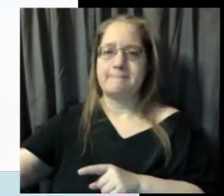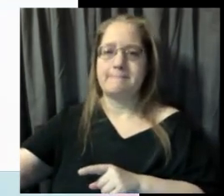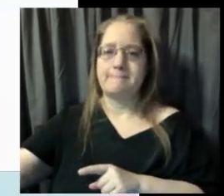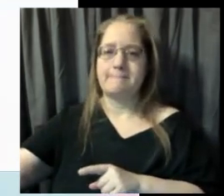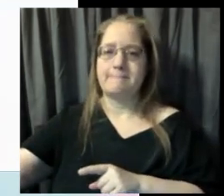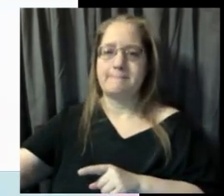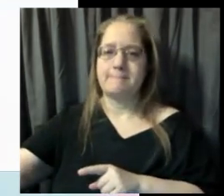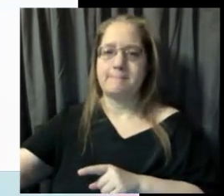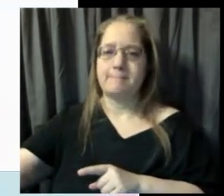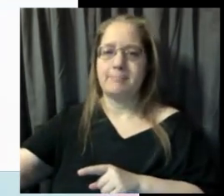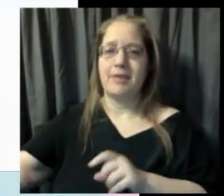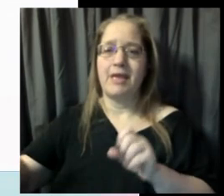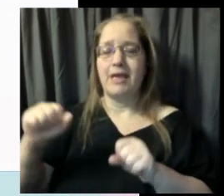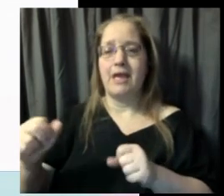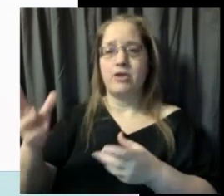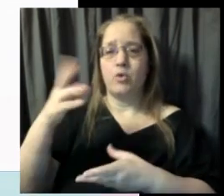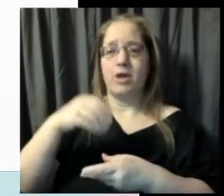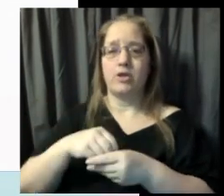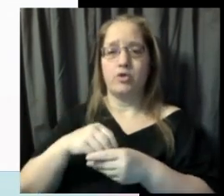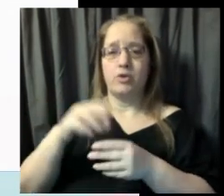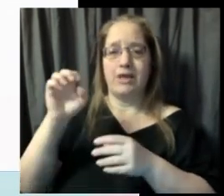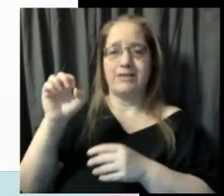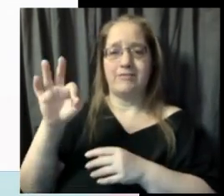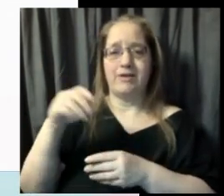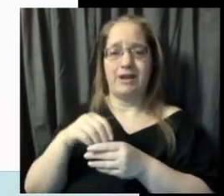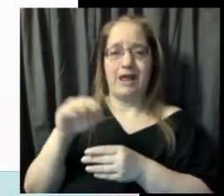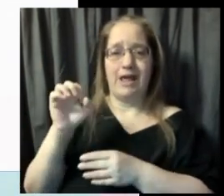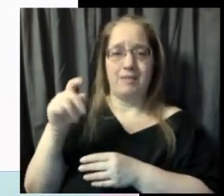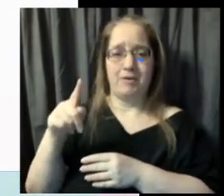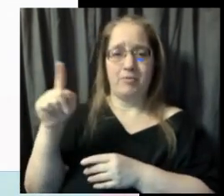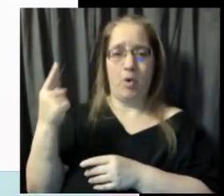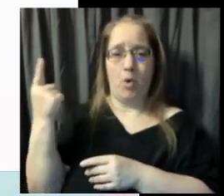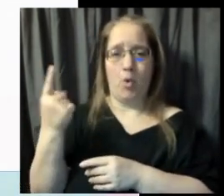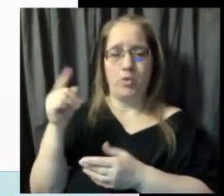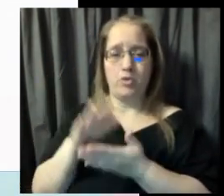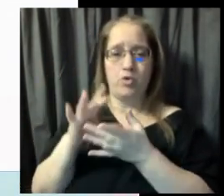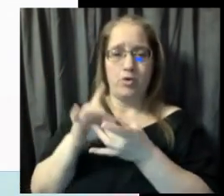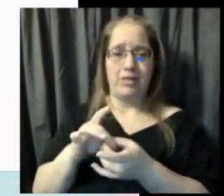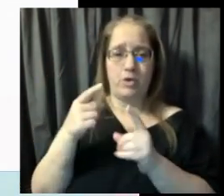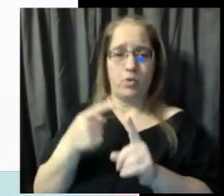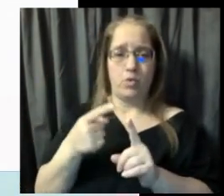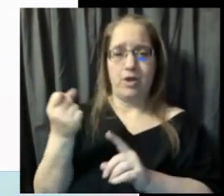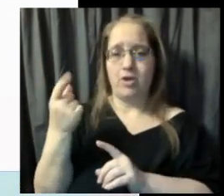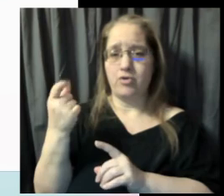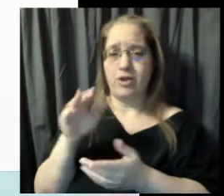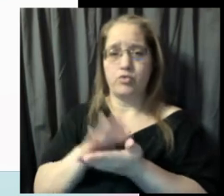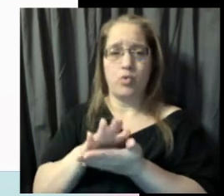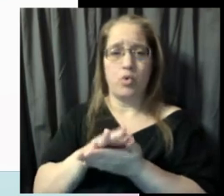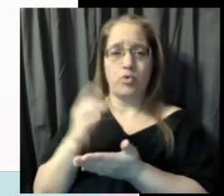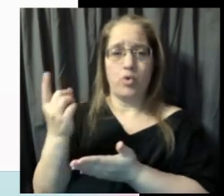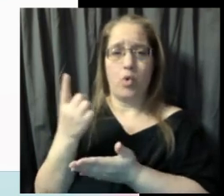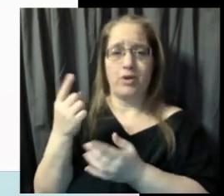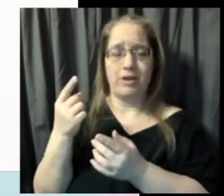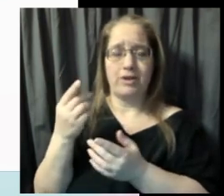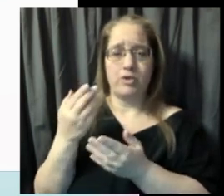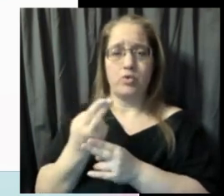include executive functions into an IEP? Should they only be school-related goals? School is really only going to target things that they can focus